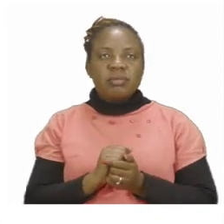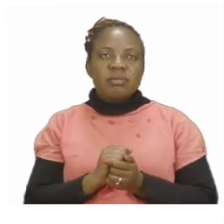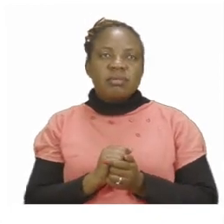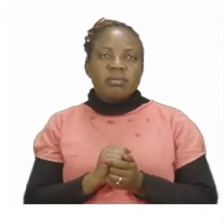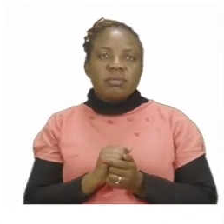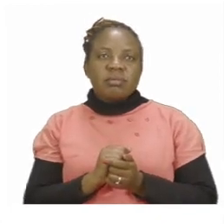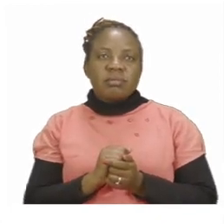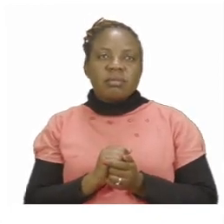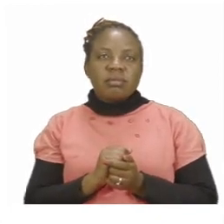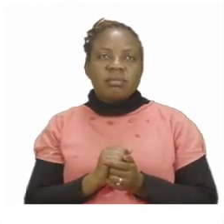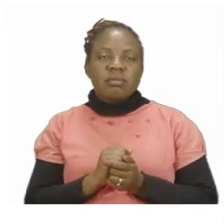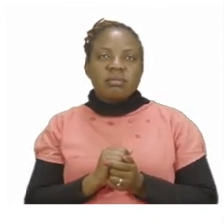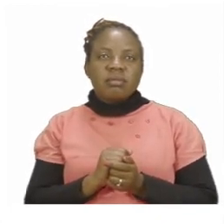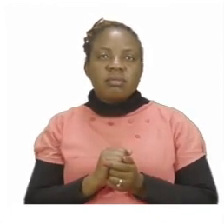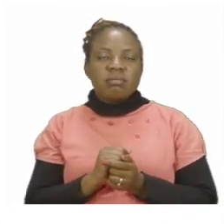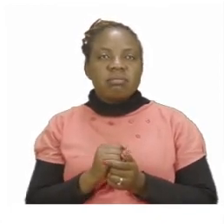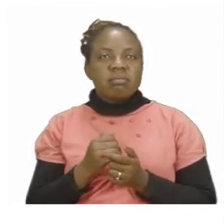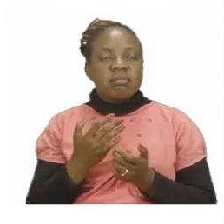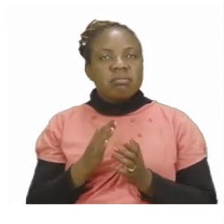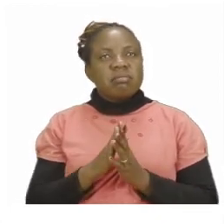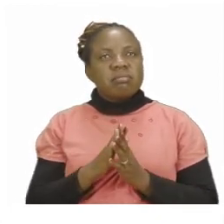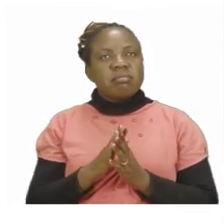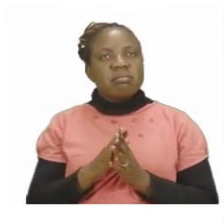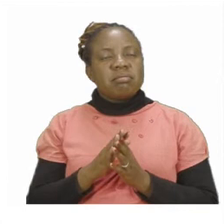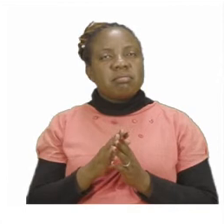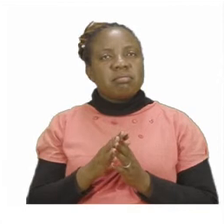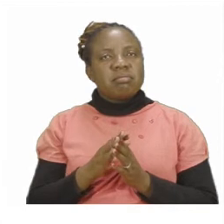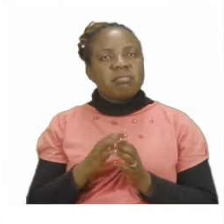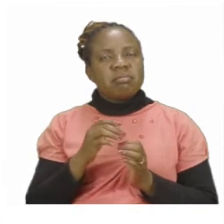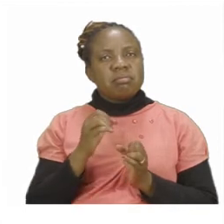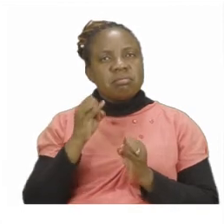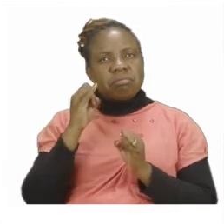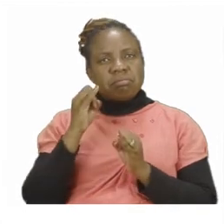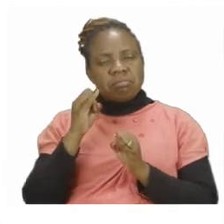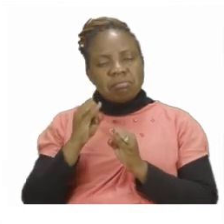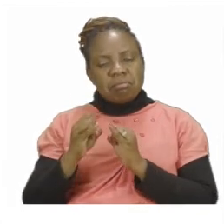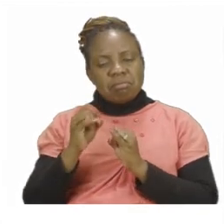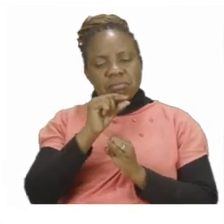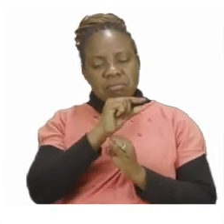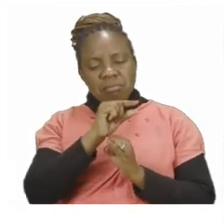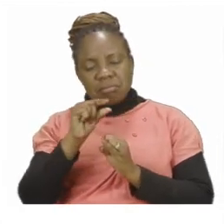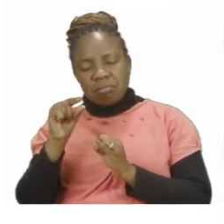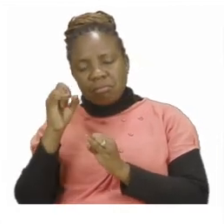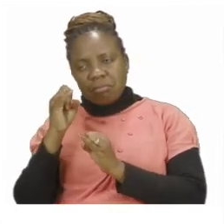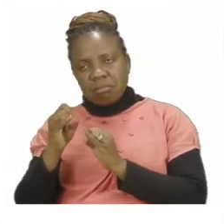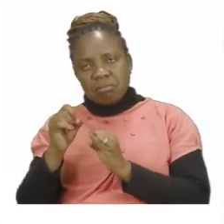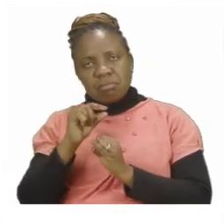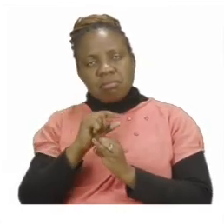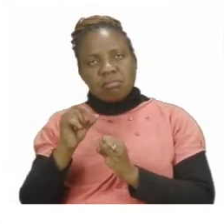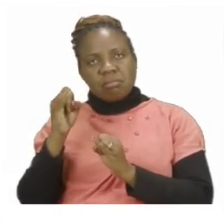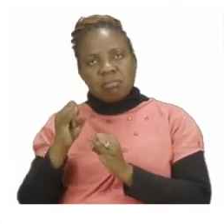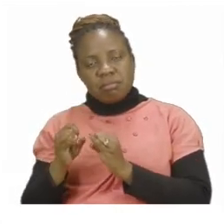you will see at the end of all the other sentences in brackets, you have the